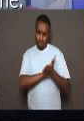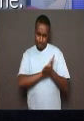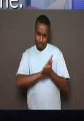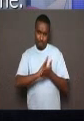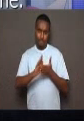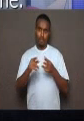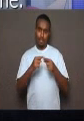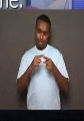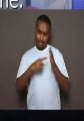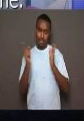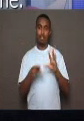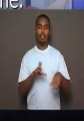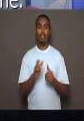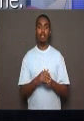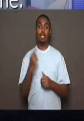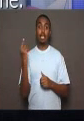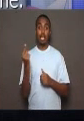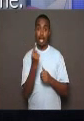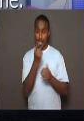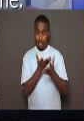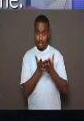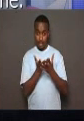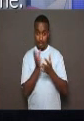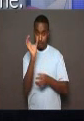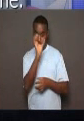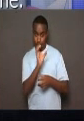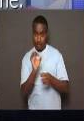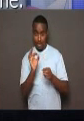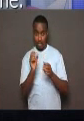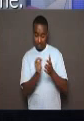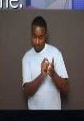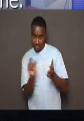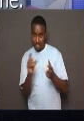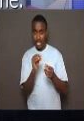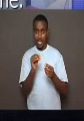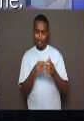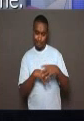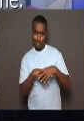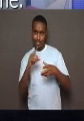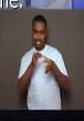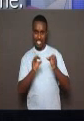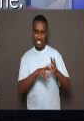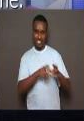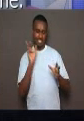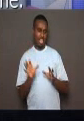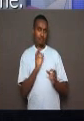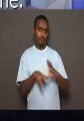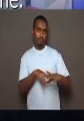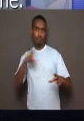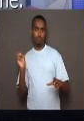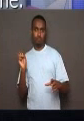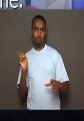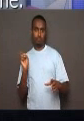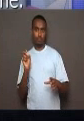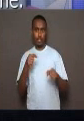clearer. If you look over something you have just written and remove a sentence you do not need, you